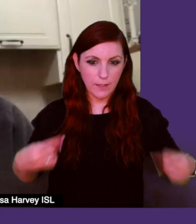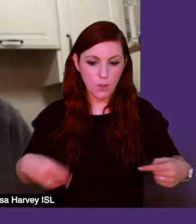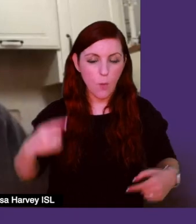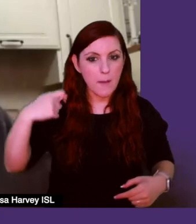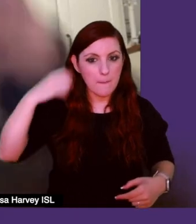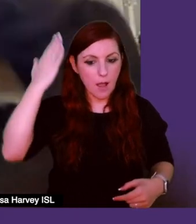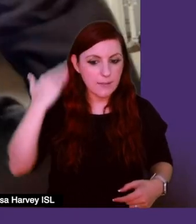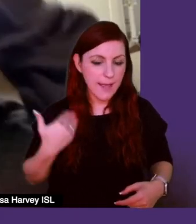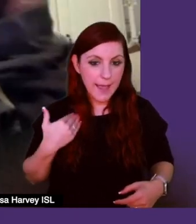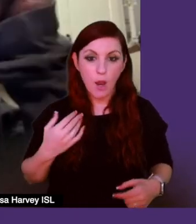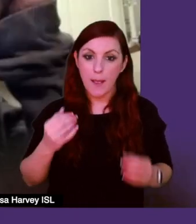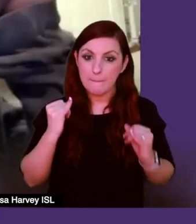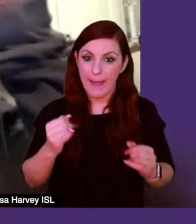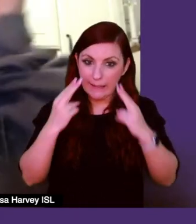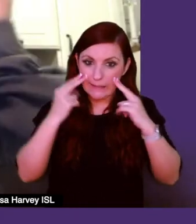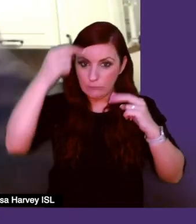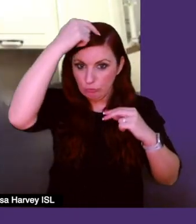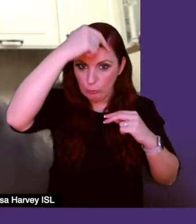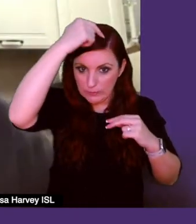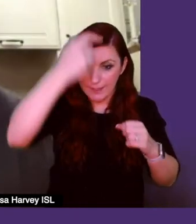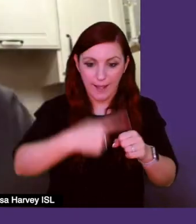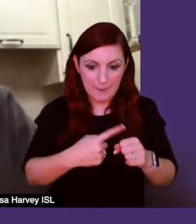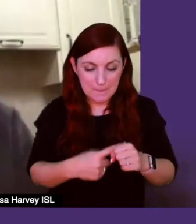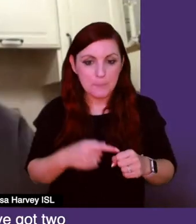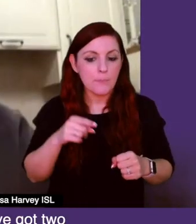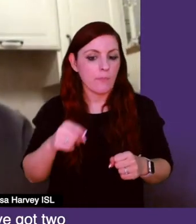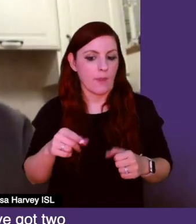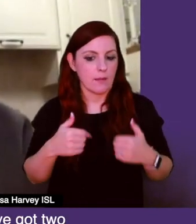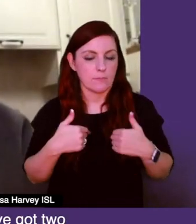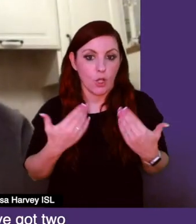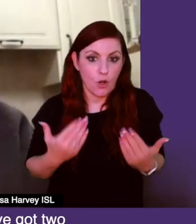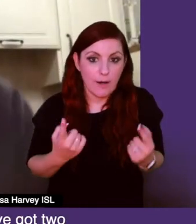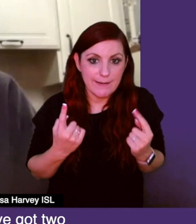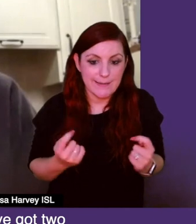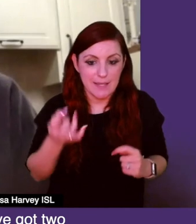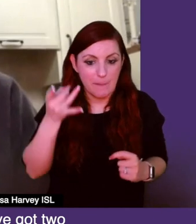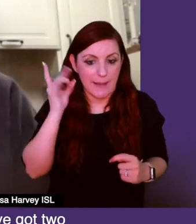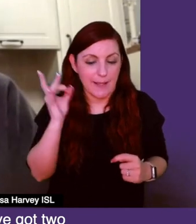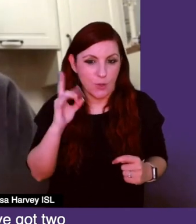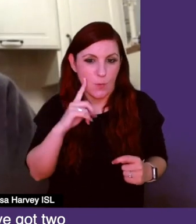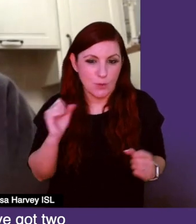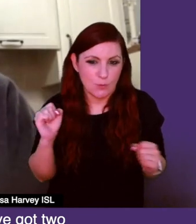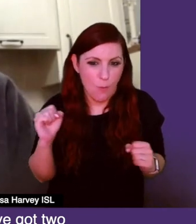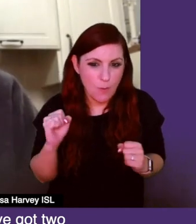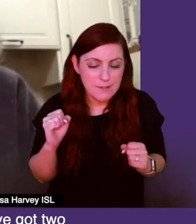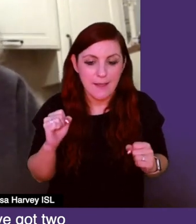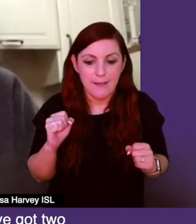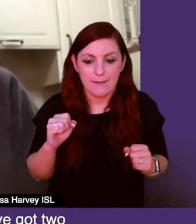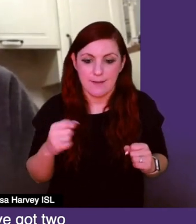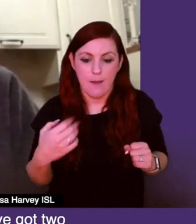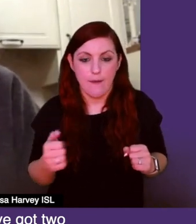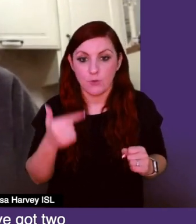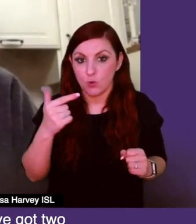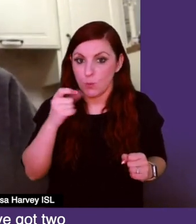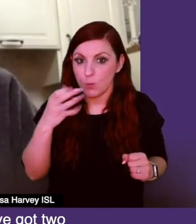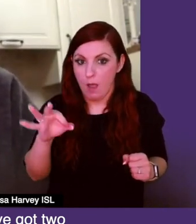with blonde hair that's in need of a bit of a top up. I am currently sitting in my kitchen, which is quite cold, and